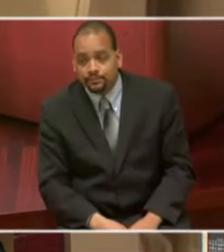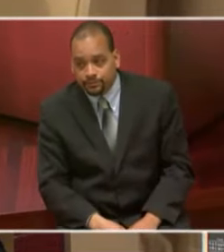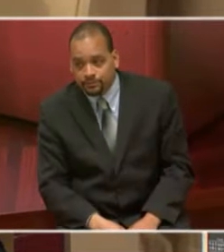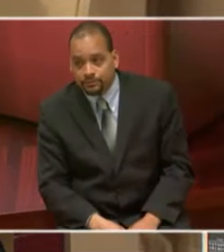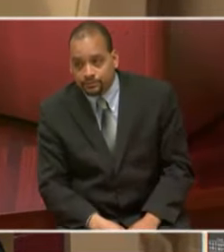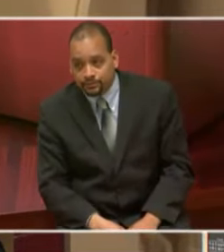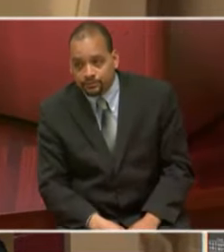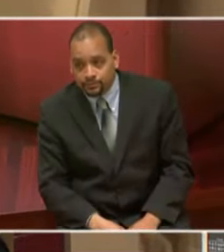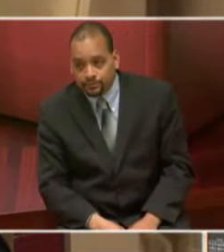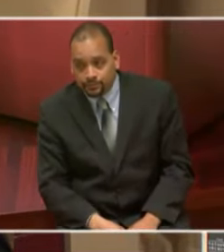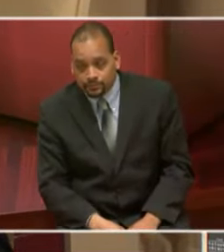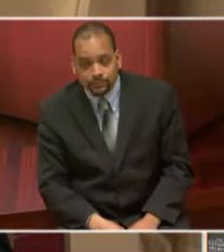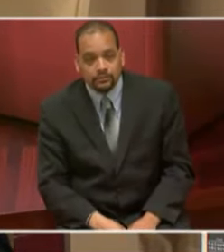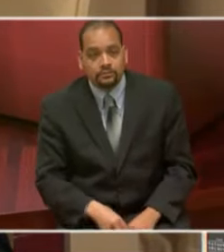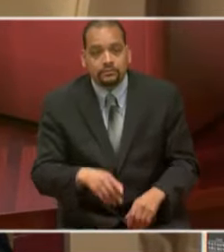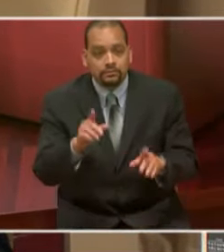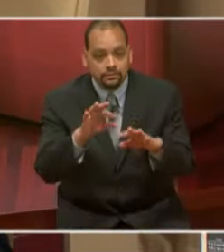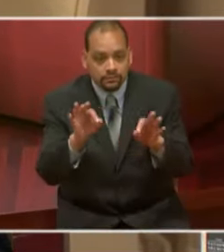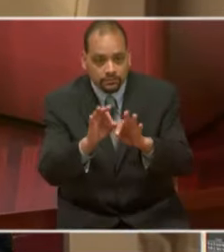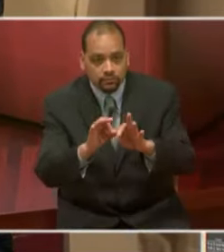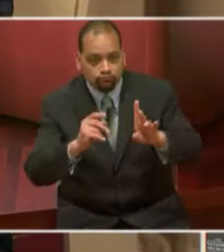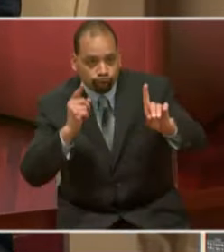have one vote.